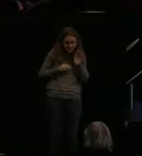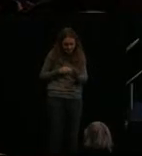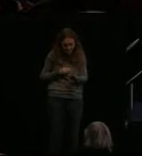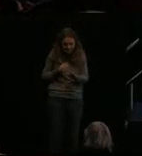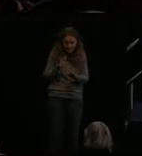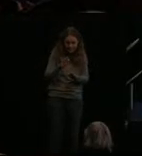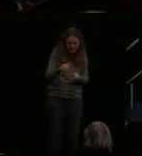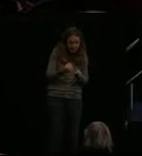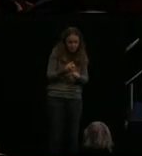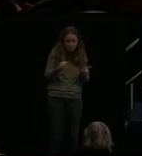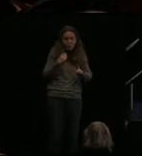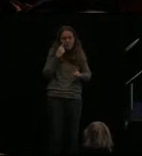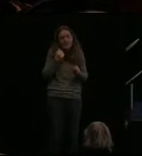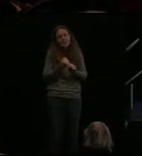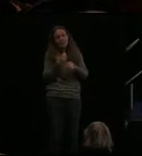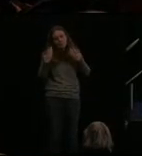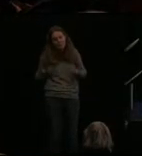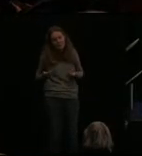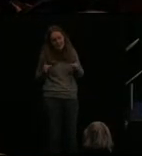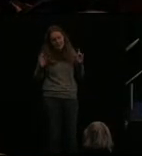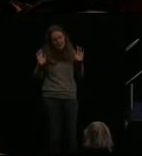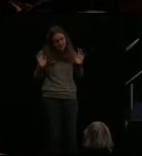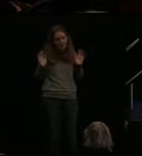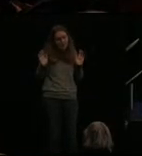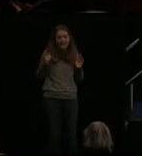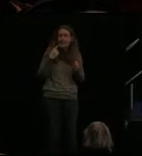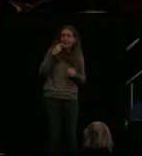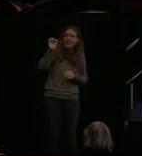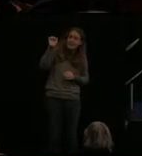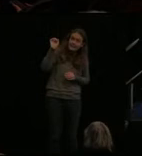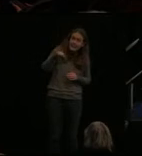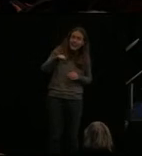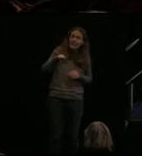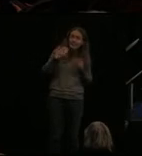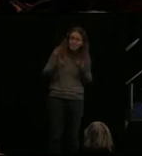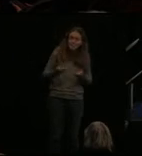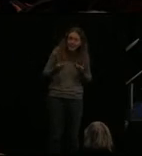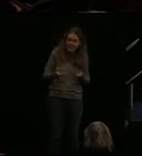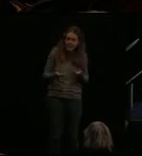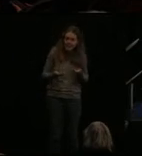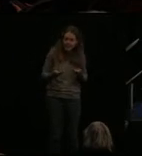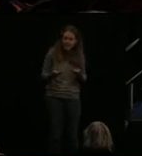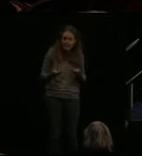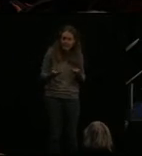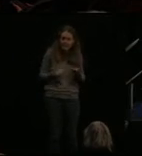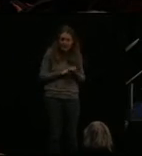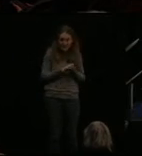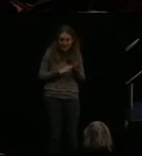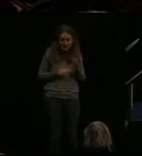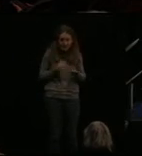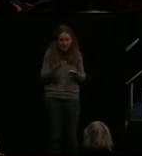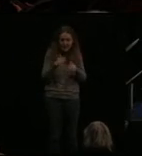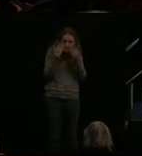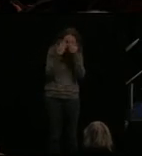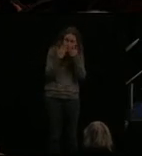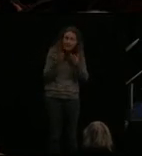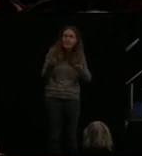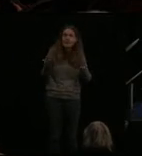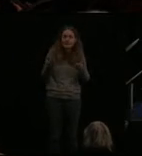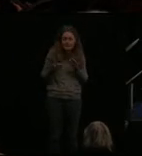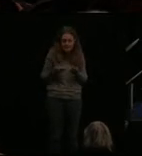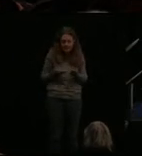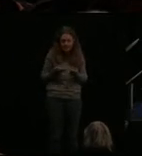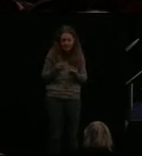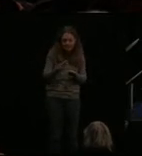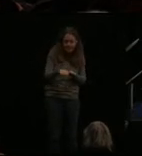to do what we can do today and say yes to God today, those steps of obedience, step